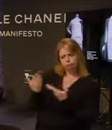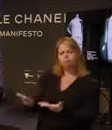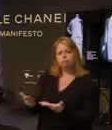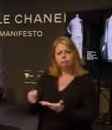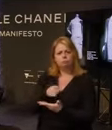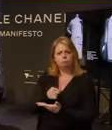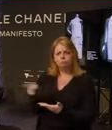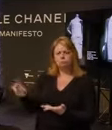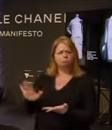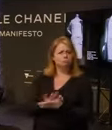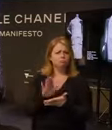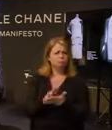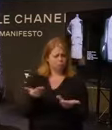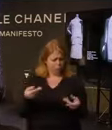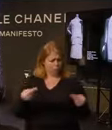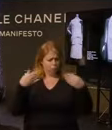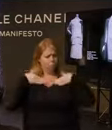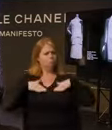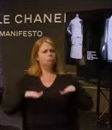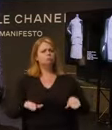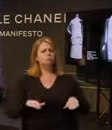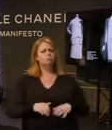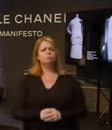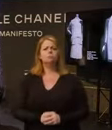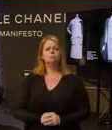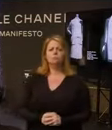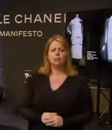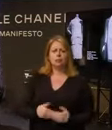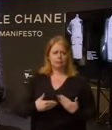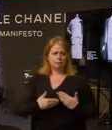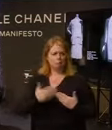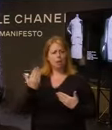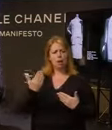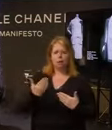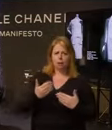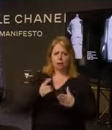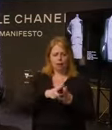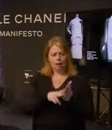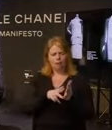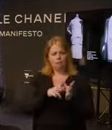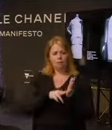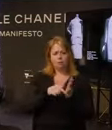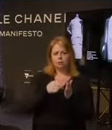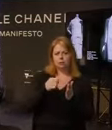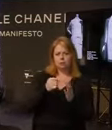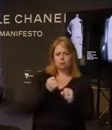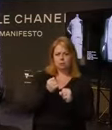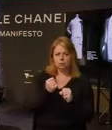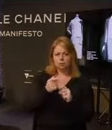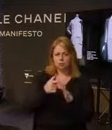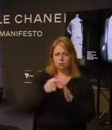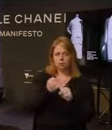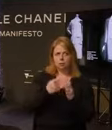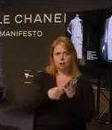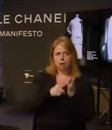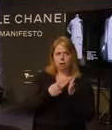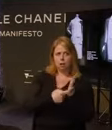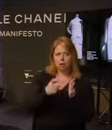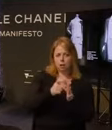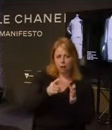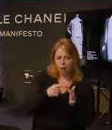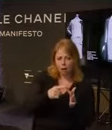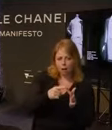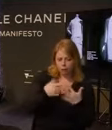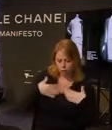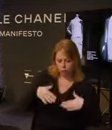wearing wearing these avant-garde garments that suited the period, you know, the Cubist period